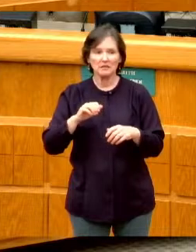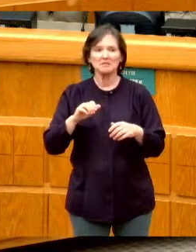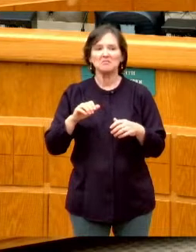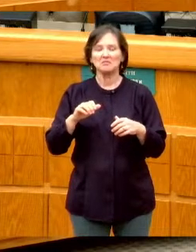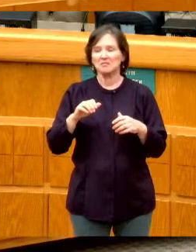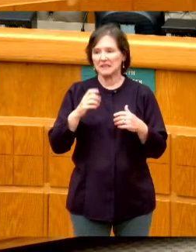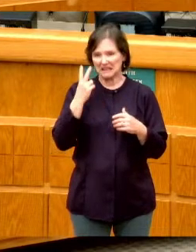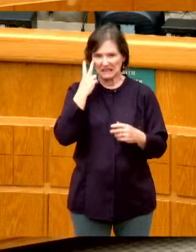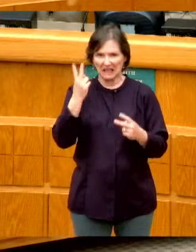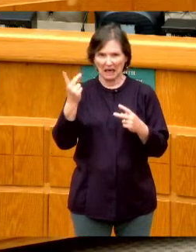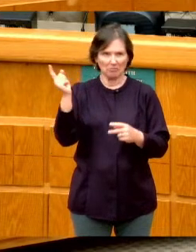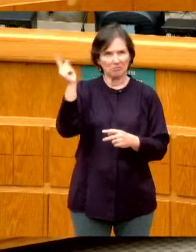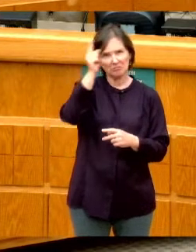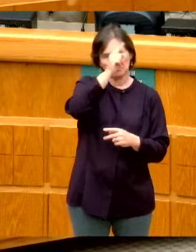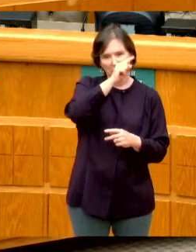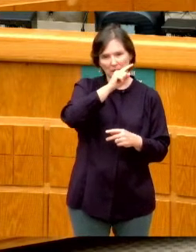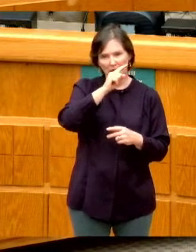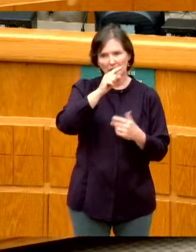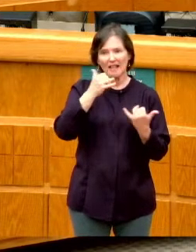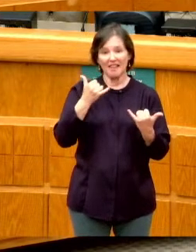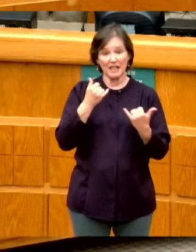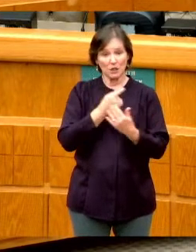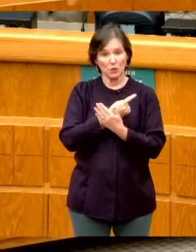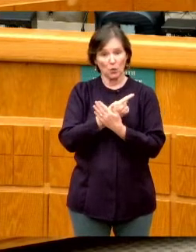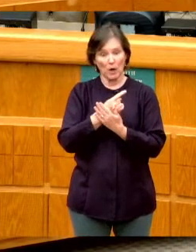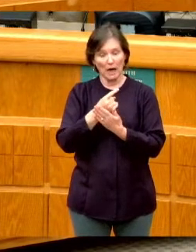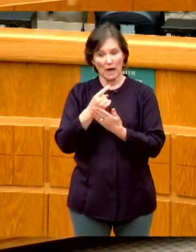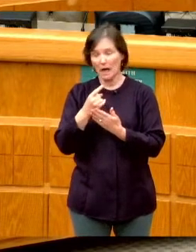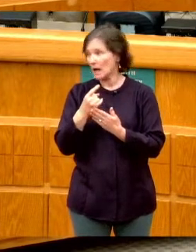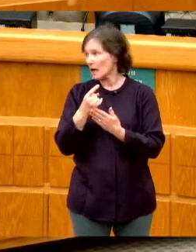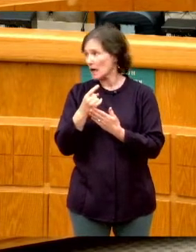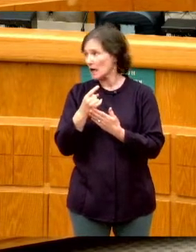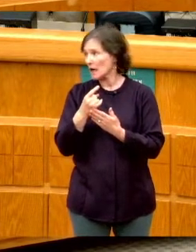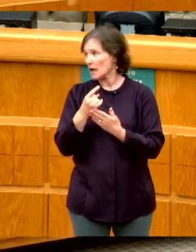February 18th to today, it equates to